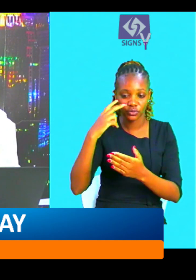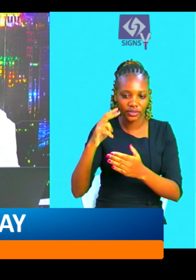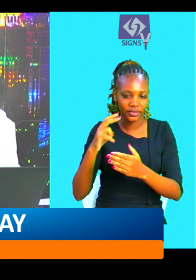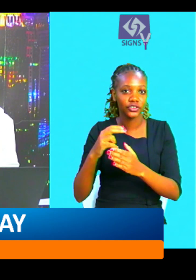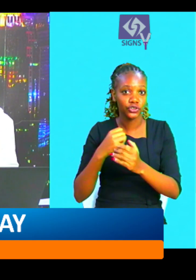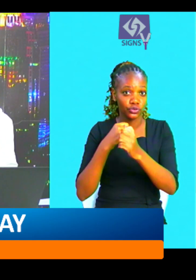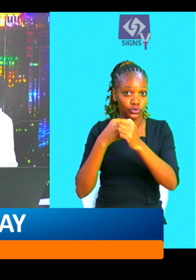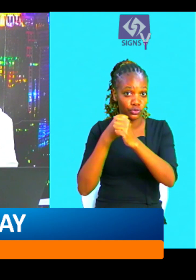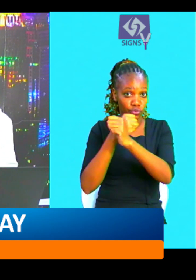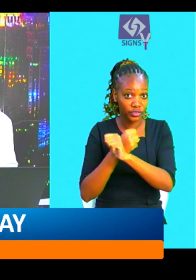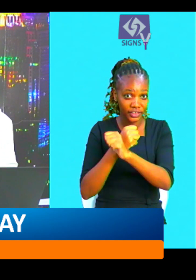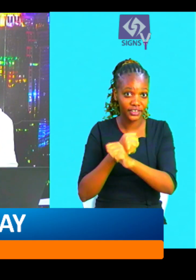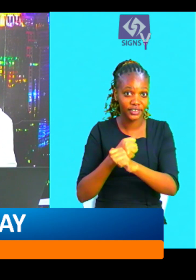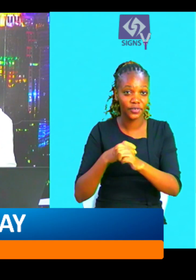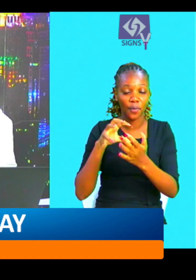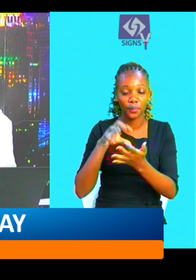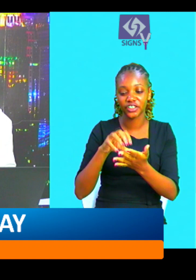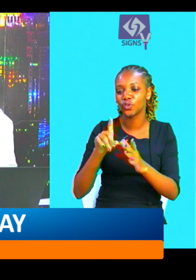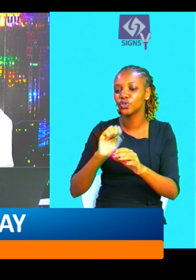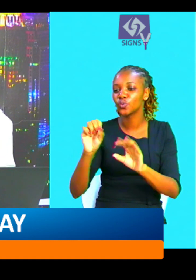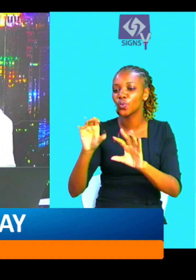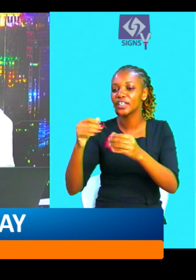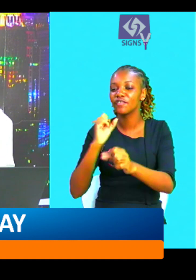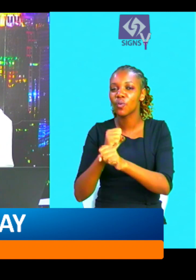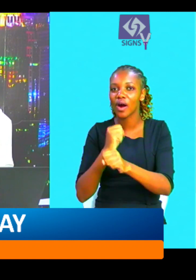You see, Uhuru is in Uganda.